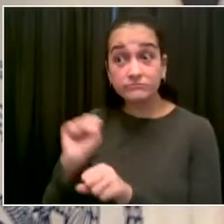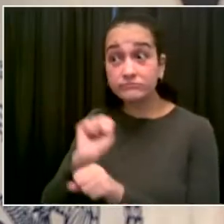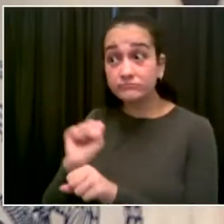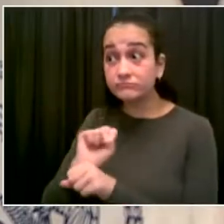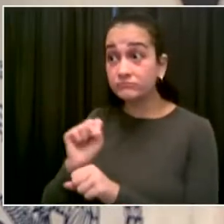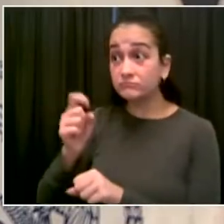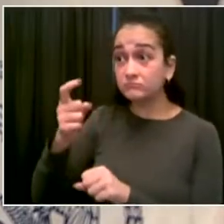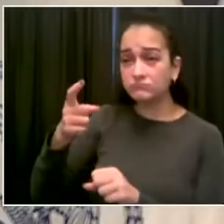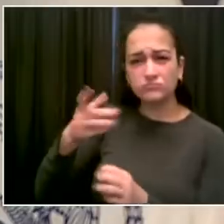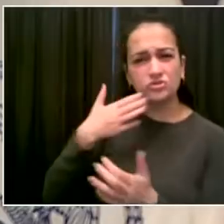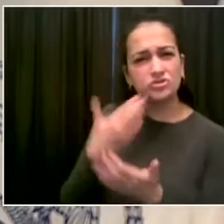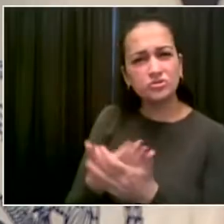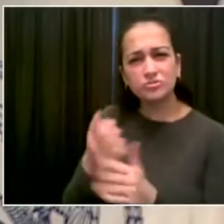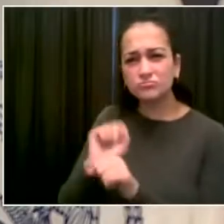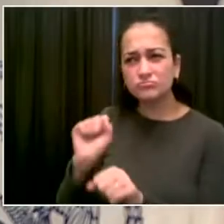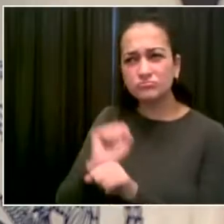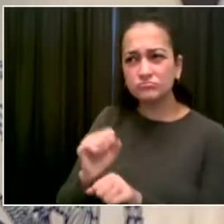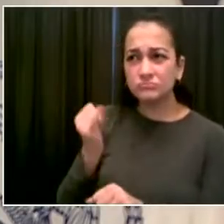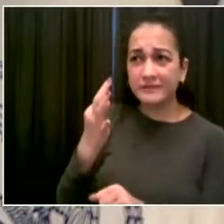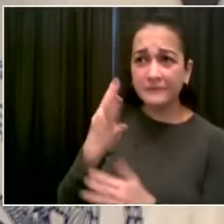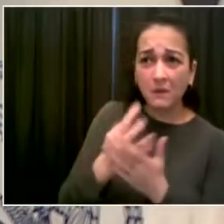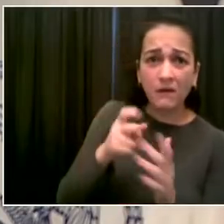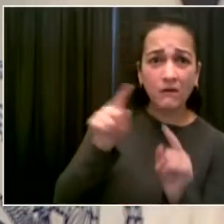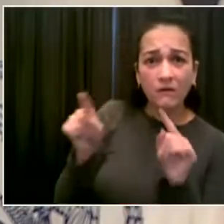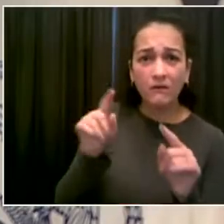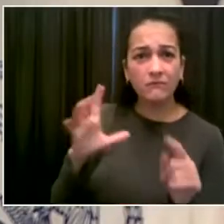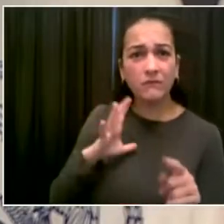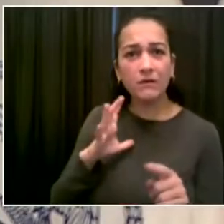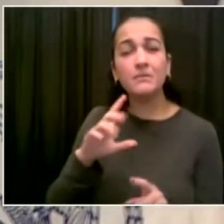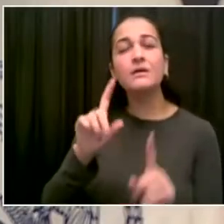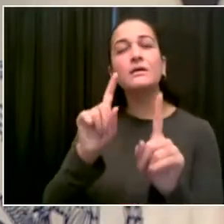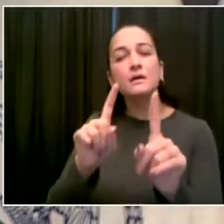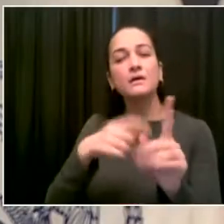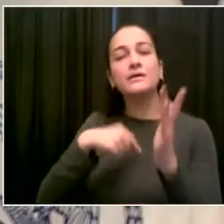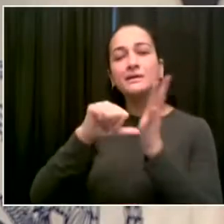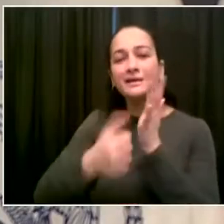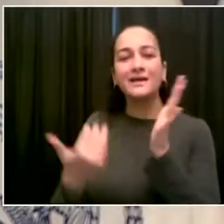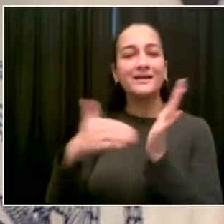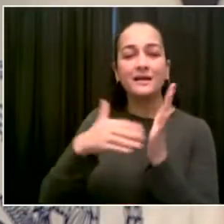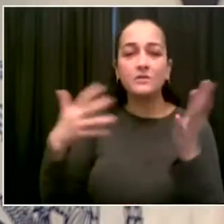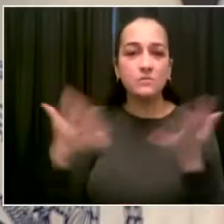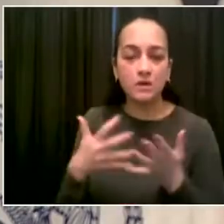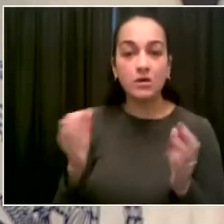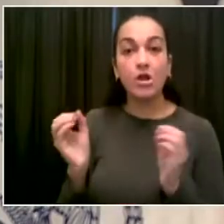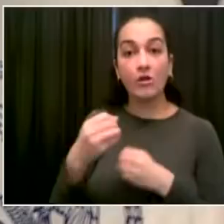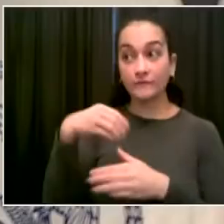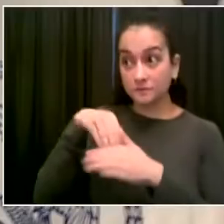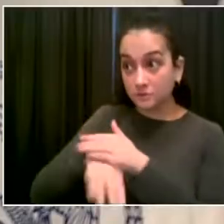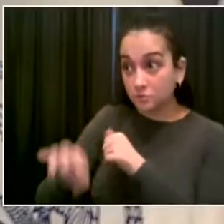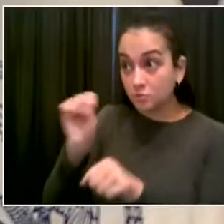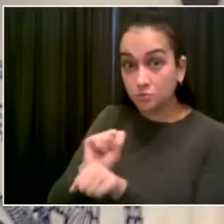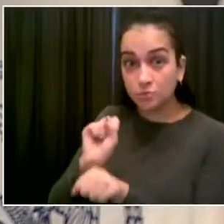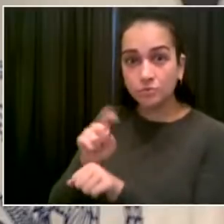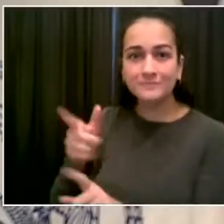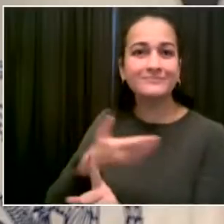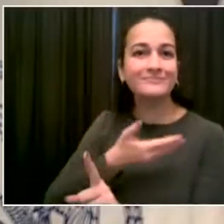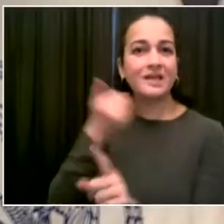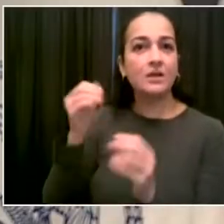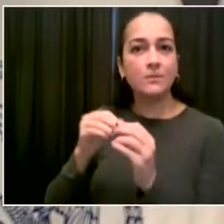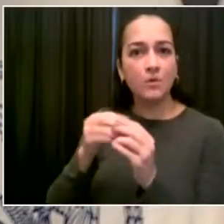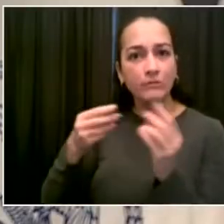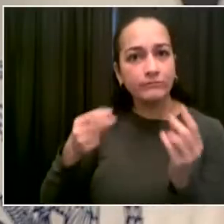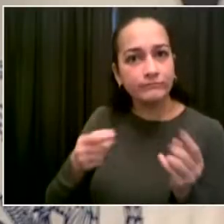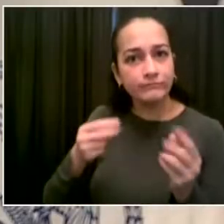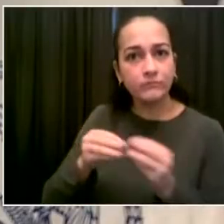best work possible. There were hundreds of thousands of folks who were at the front line the whole time. So I think there should be more respect shown to the city